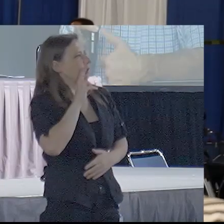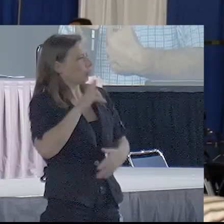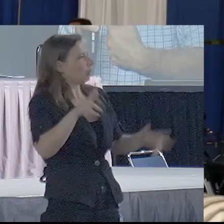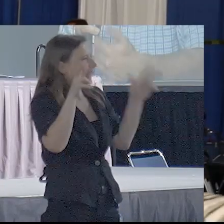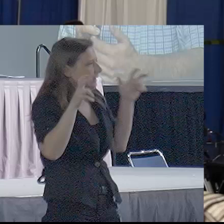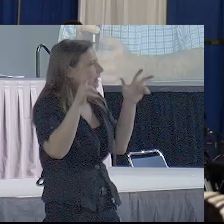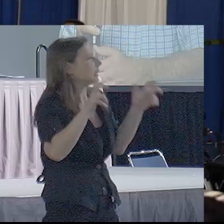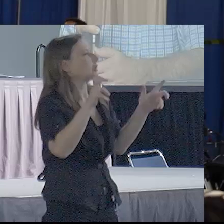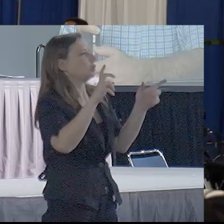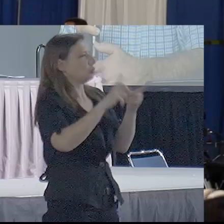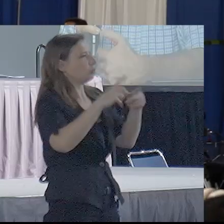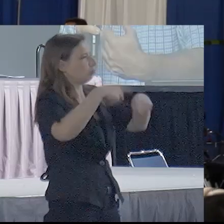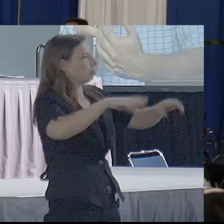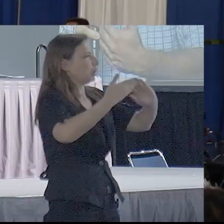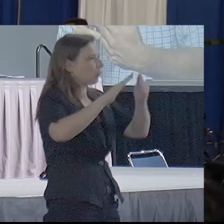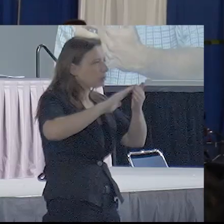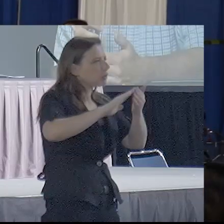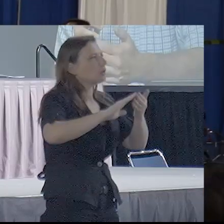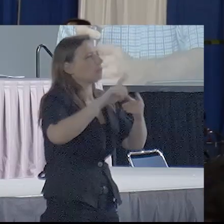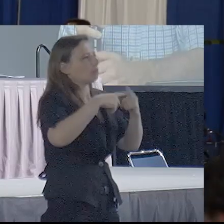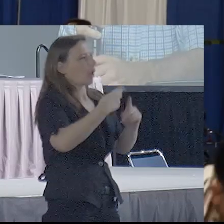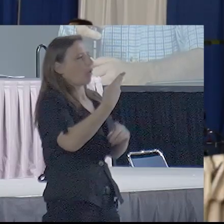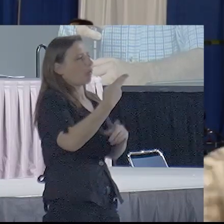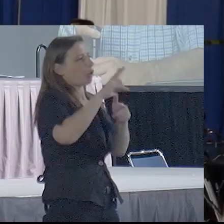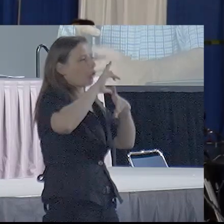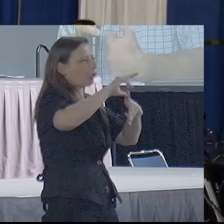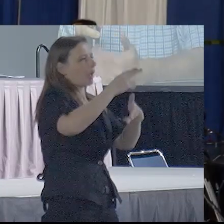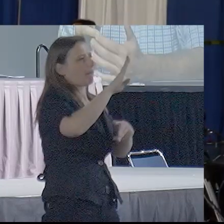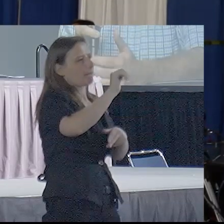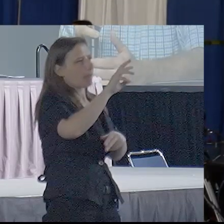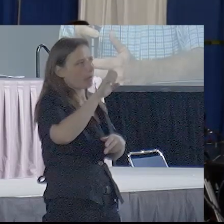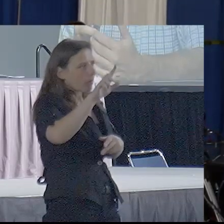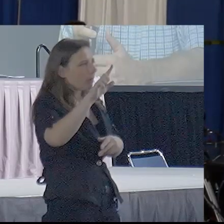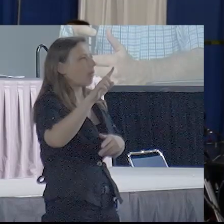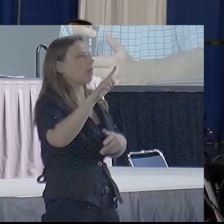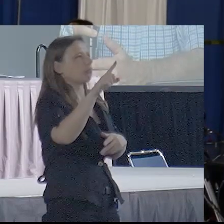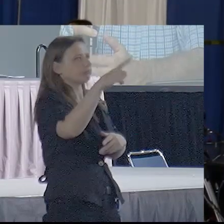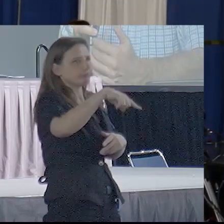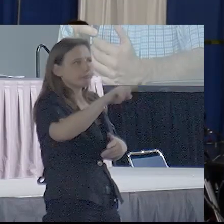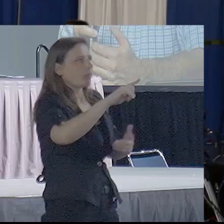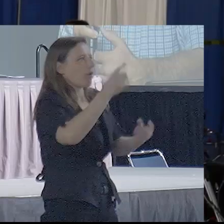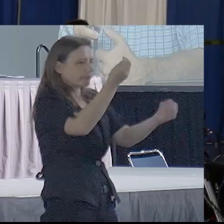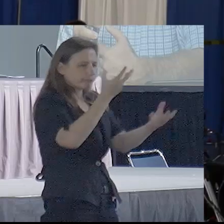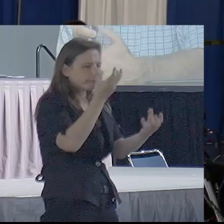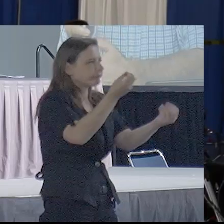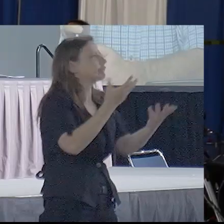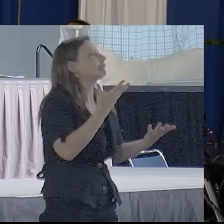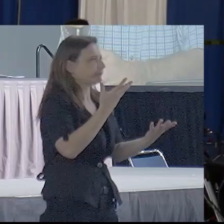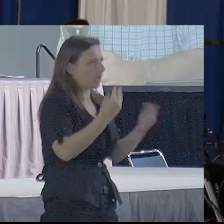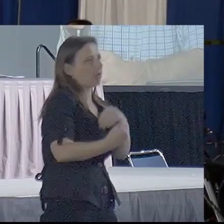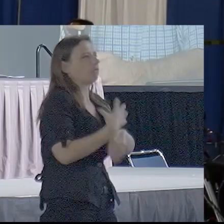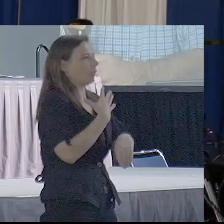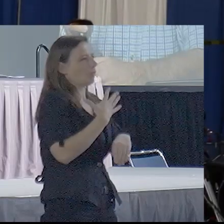from Hurricane Beryl and how that impacted your community. And your voices influence the policies that we